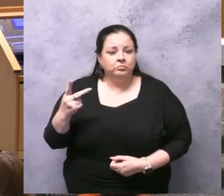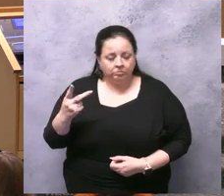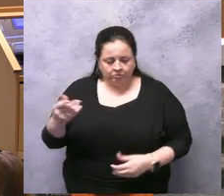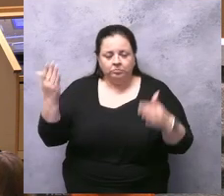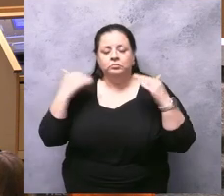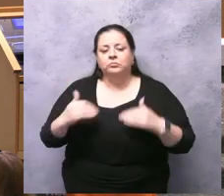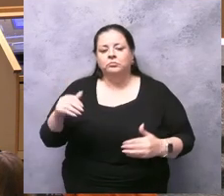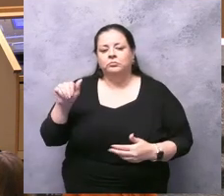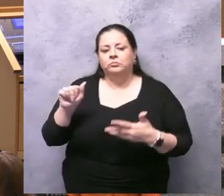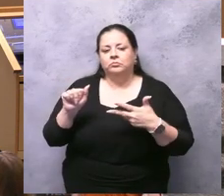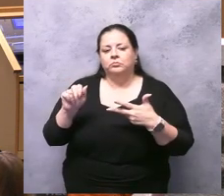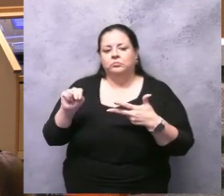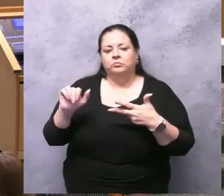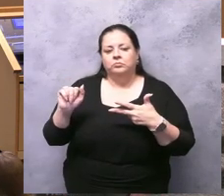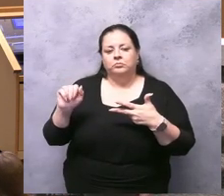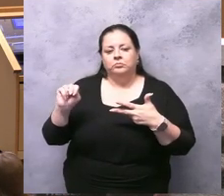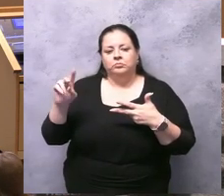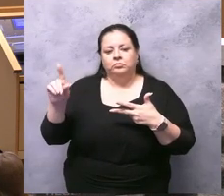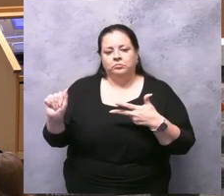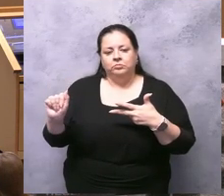Amanda Berry,